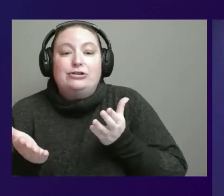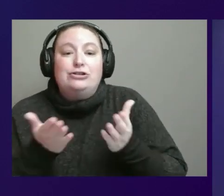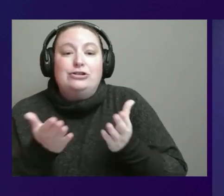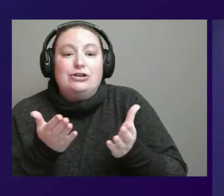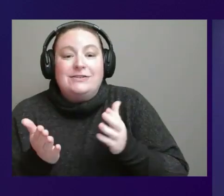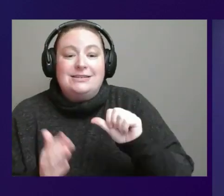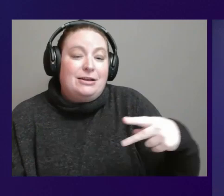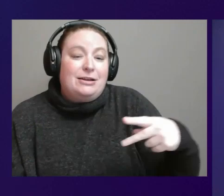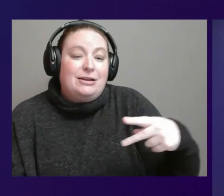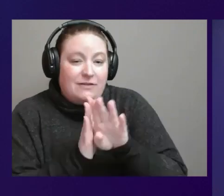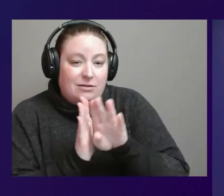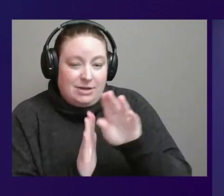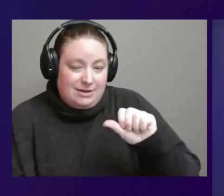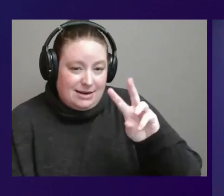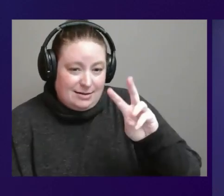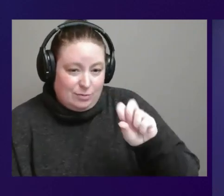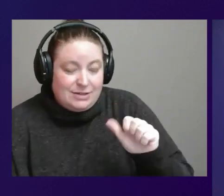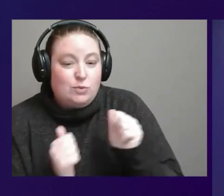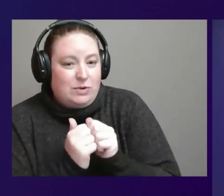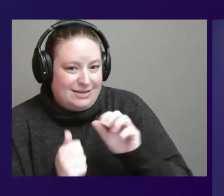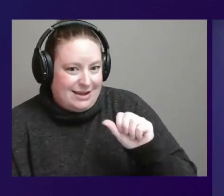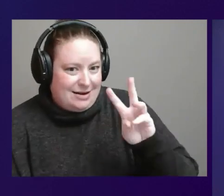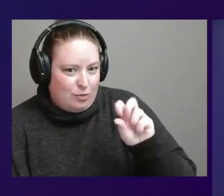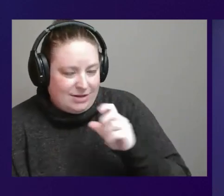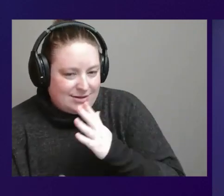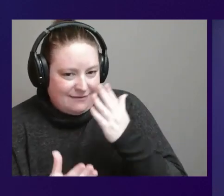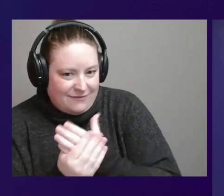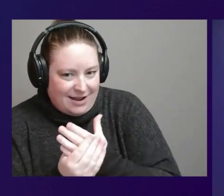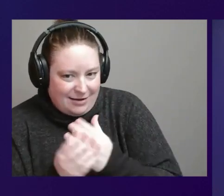AWS with AWS and file storage.